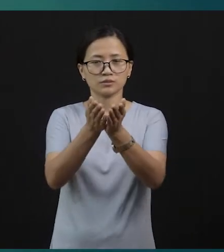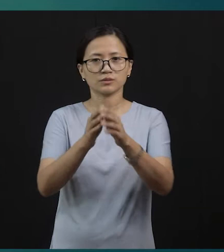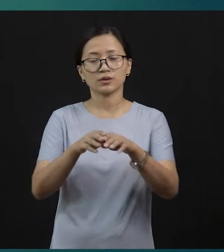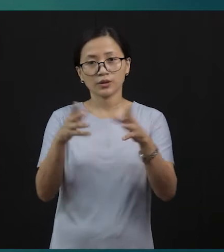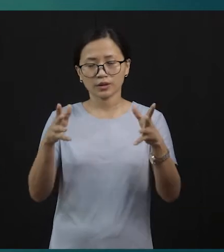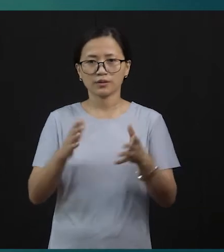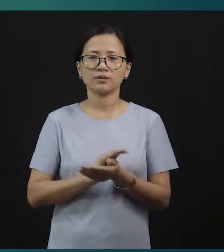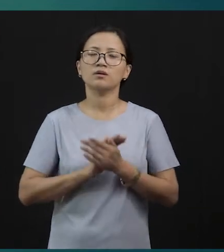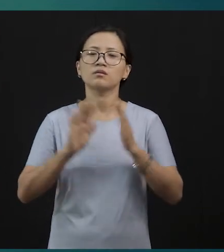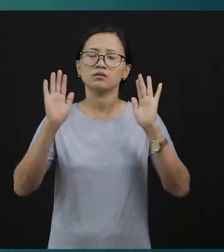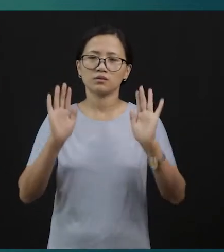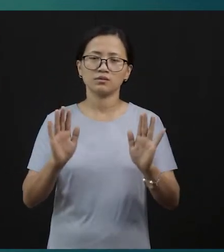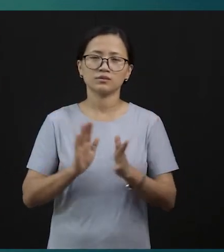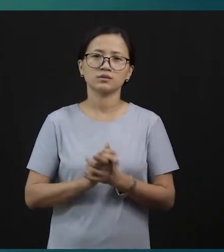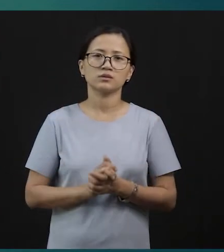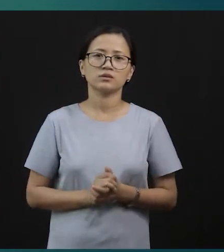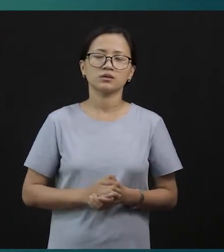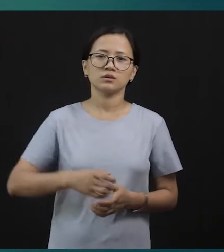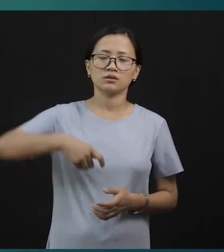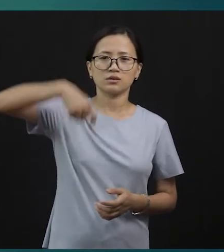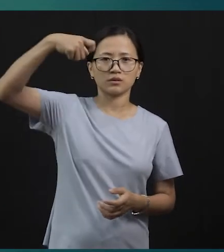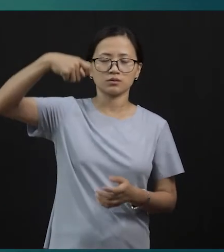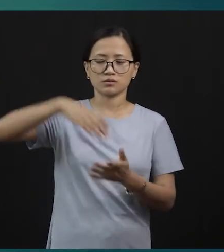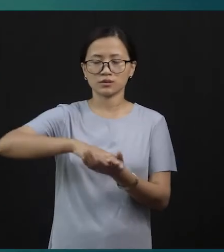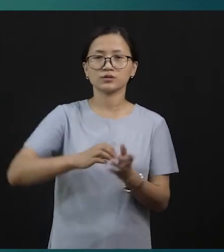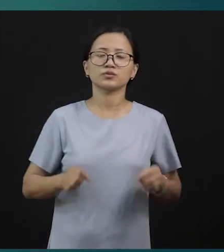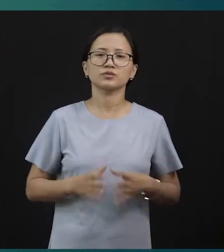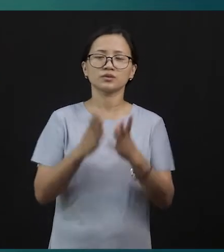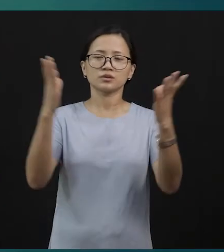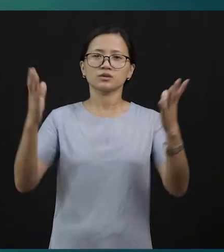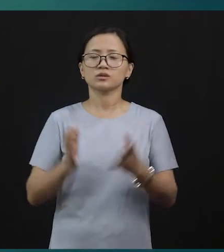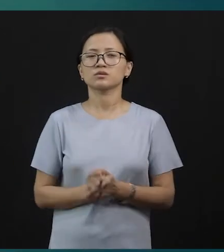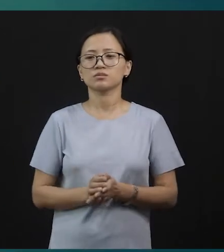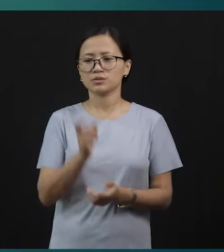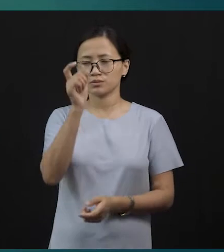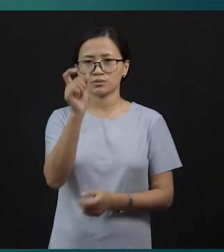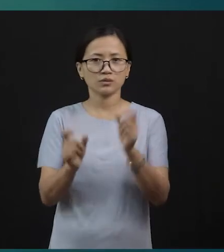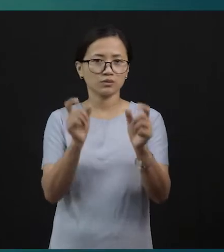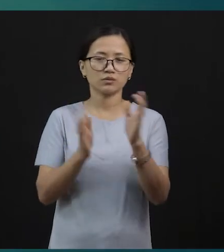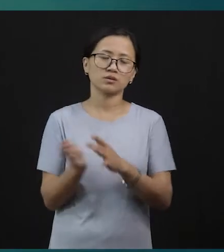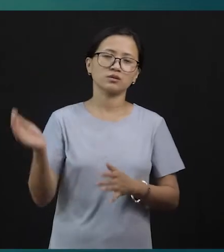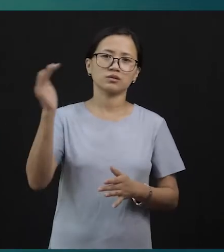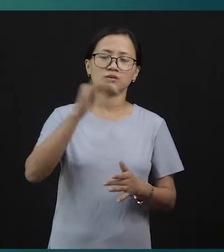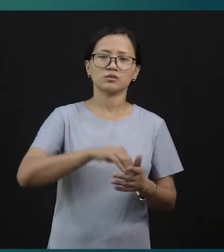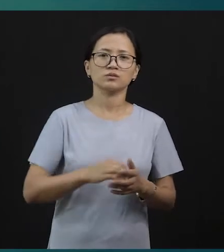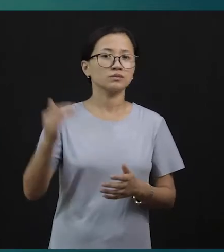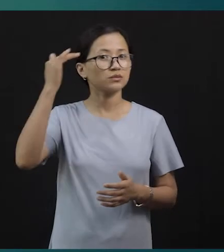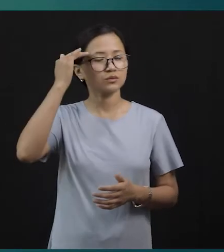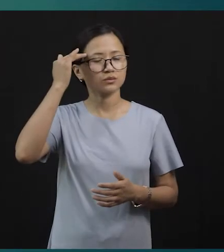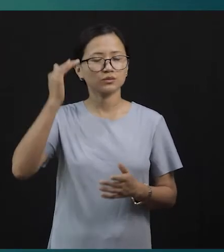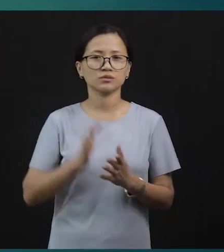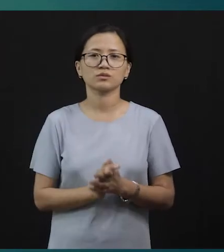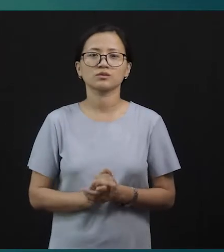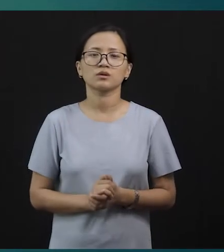happened. Okay, and then he hung it on a tree so that people will come to know about this Bartholomew, that people will be able